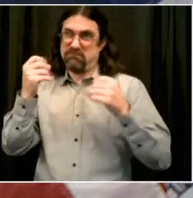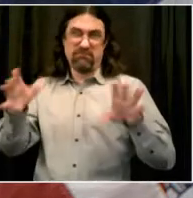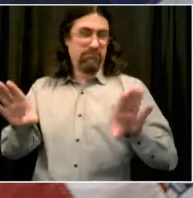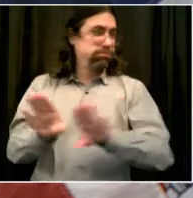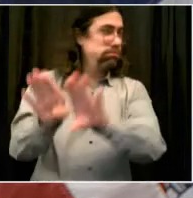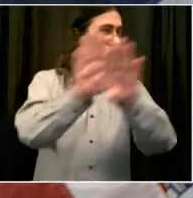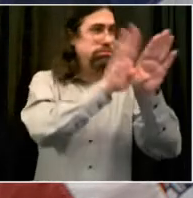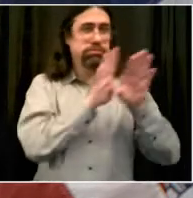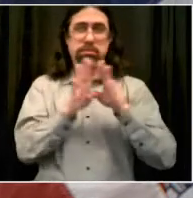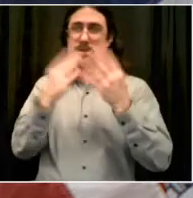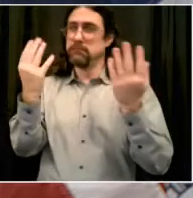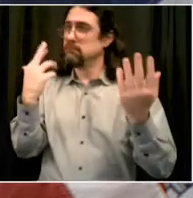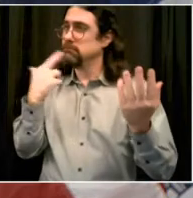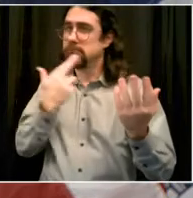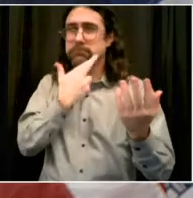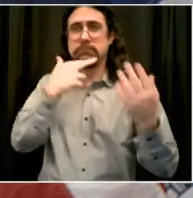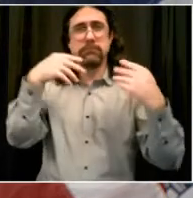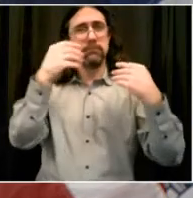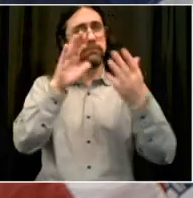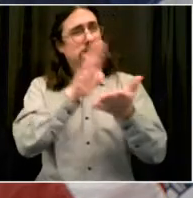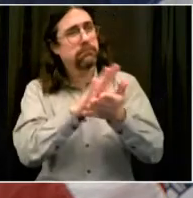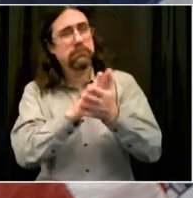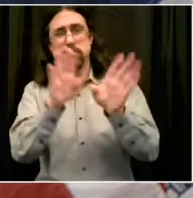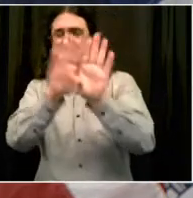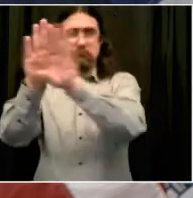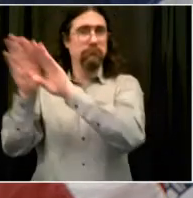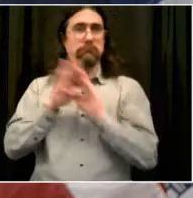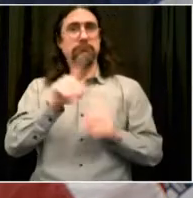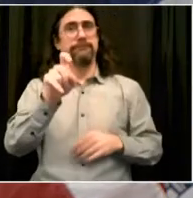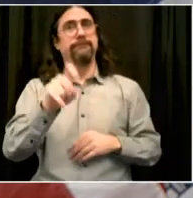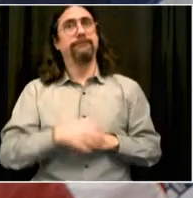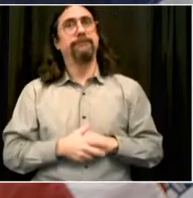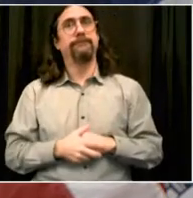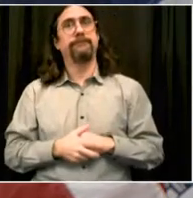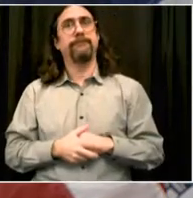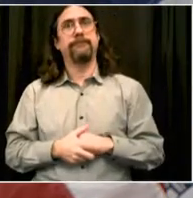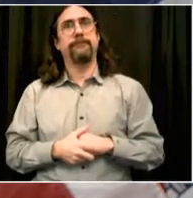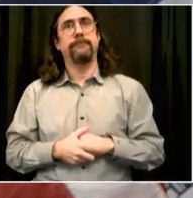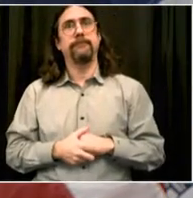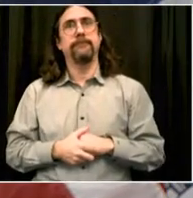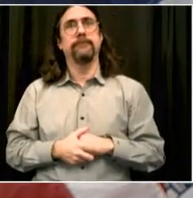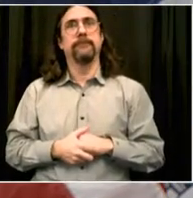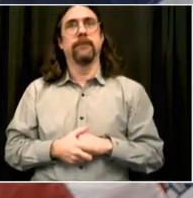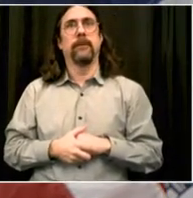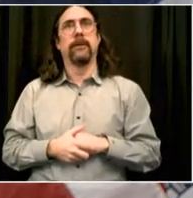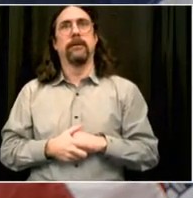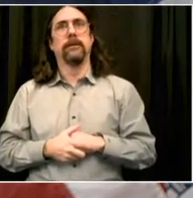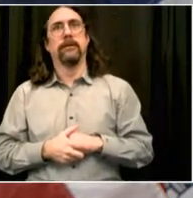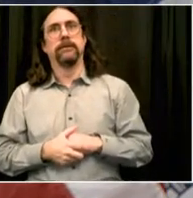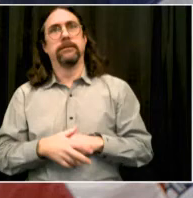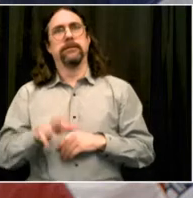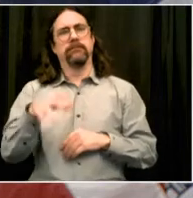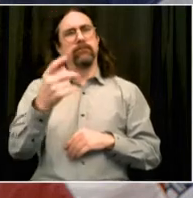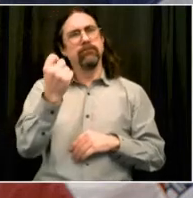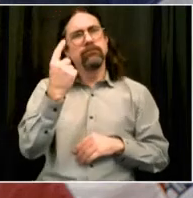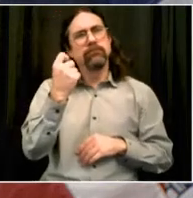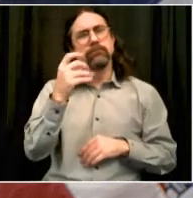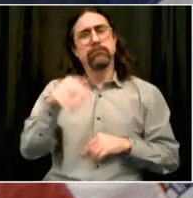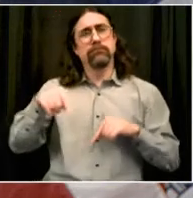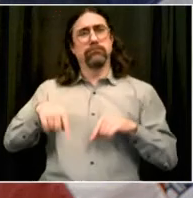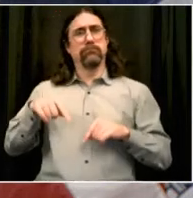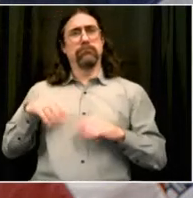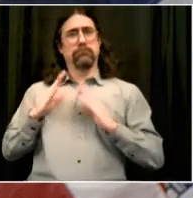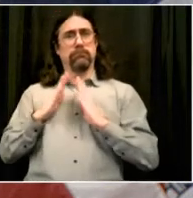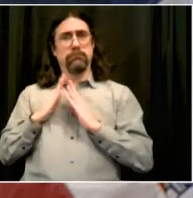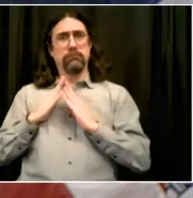And the governor laid out his winter plan, which I think had a lot of very important strategic ideas in it that we're all working